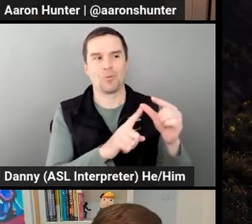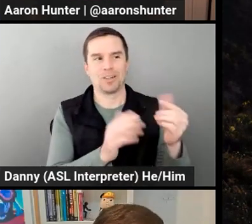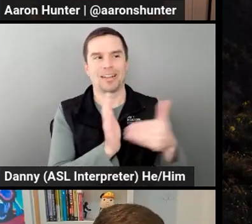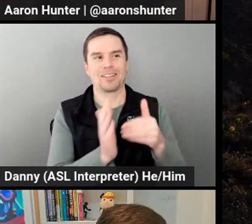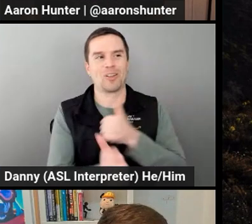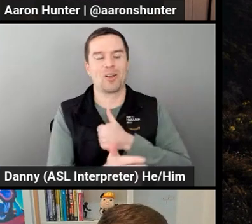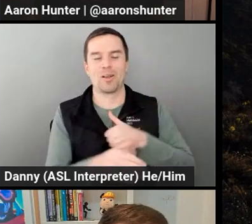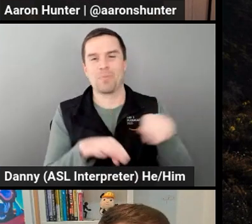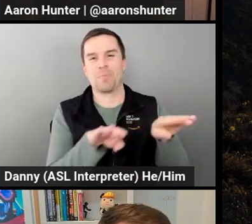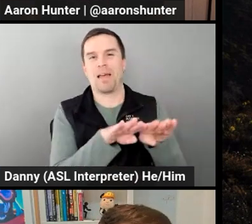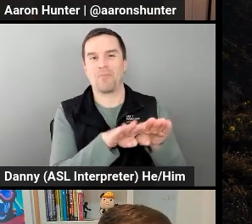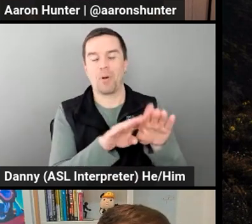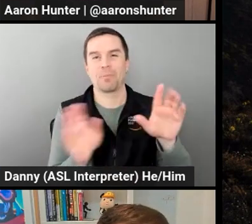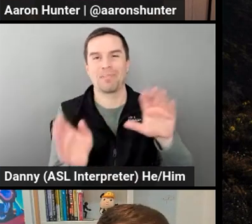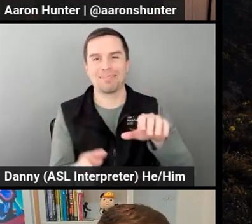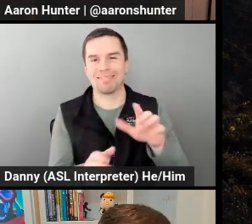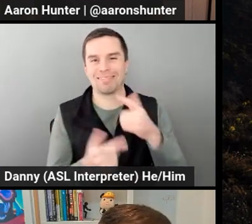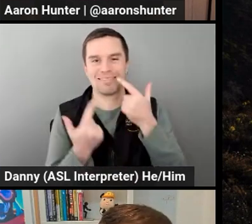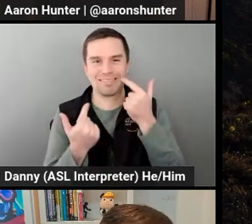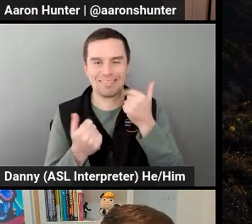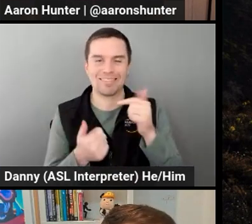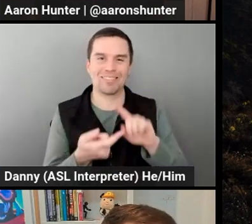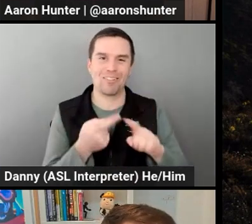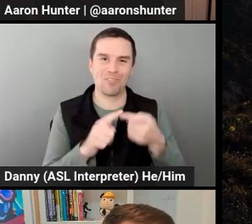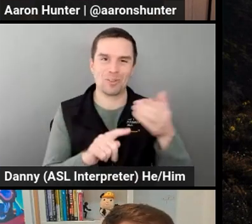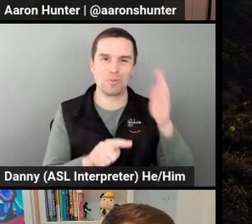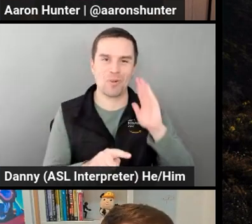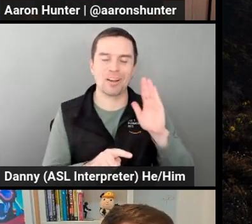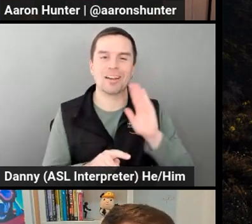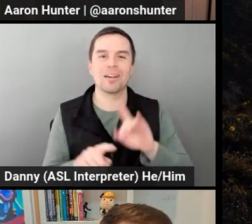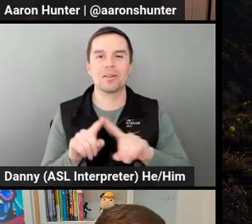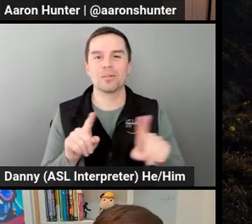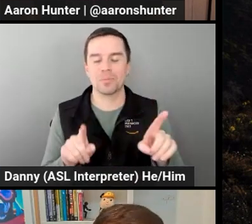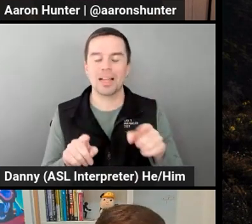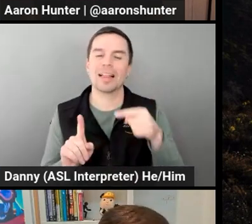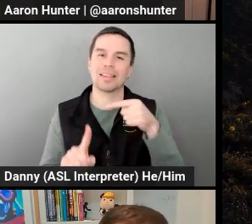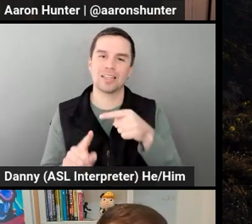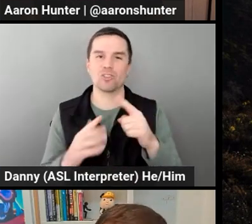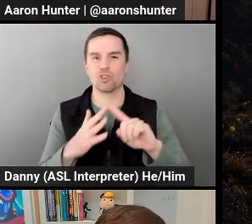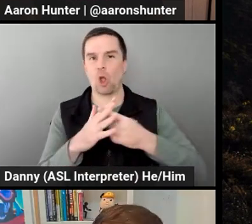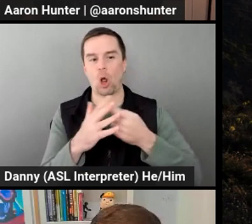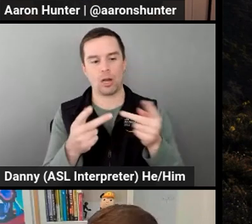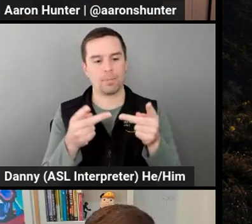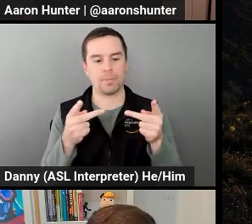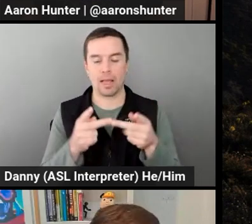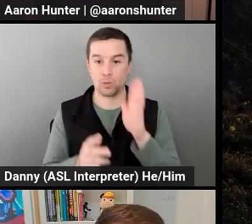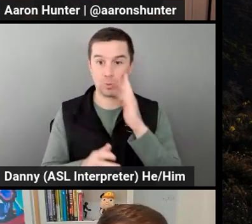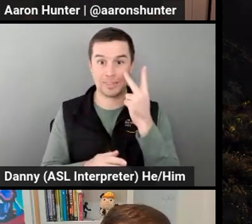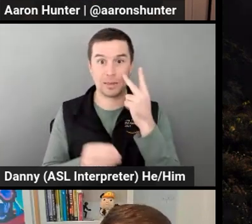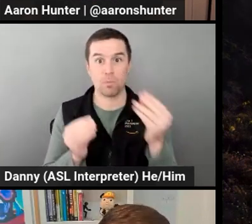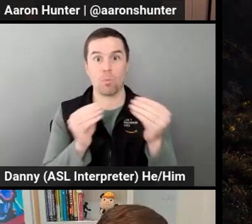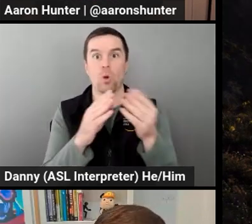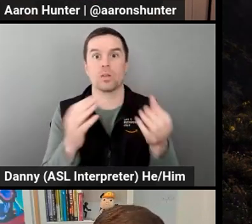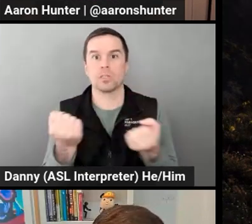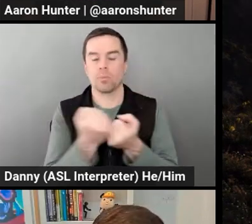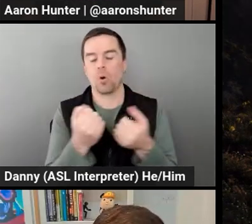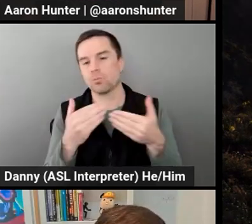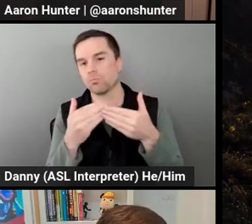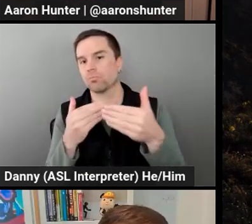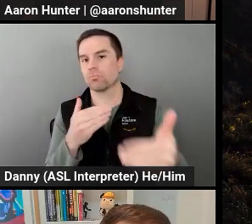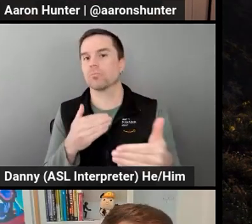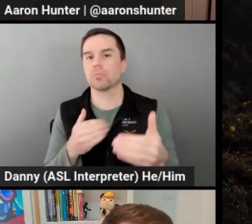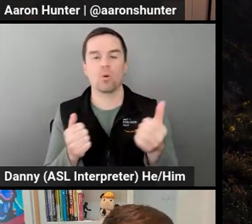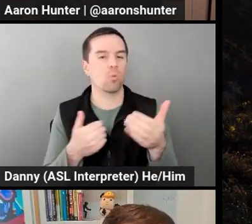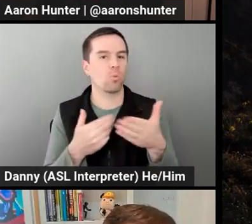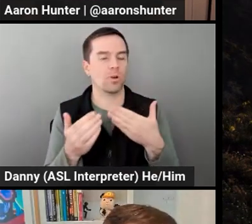this is just a starting point. You're going to see more resource support over time. But today you'll be able to fully visualize anything that you write here on the right side in your